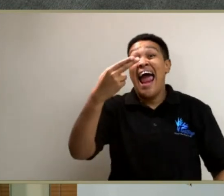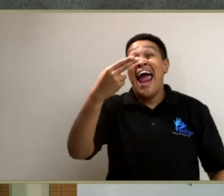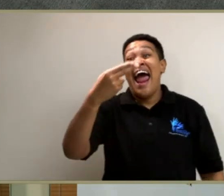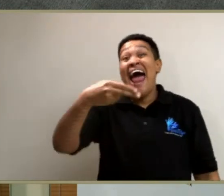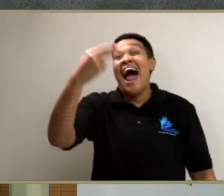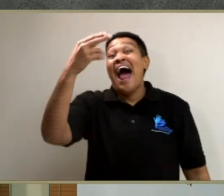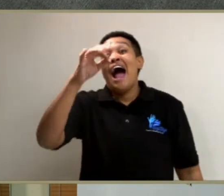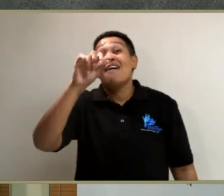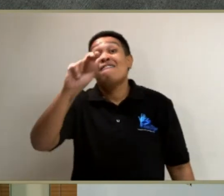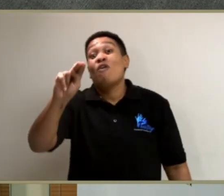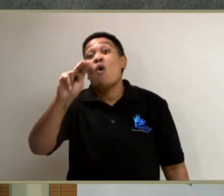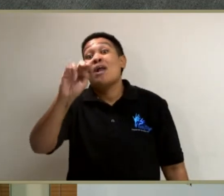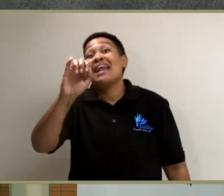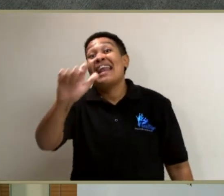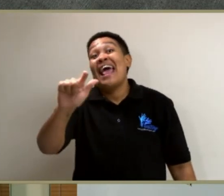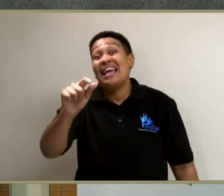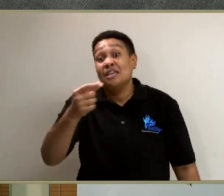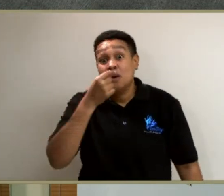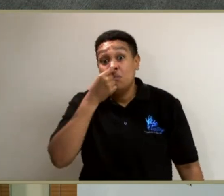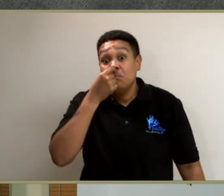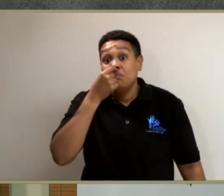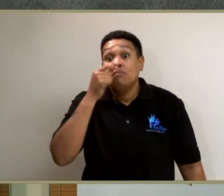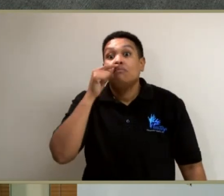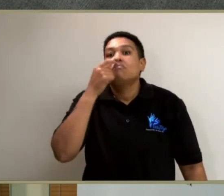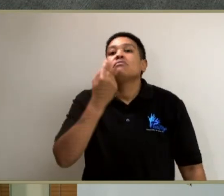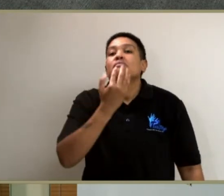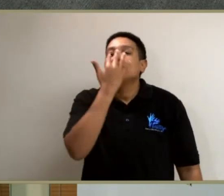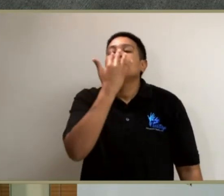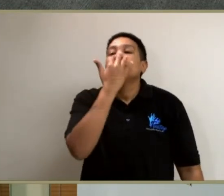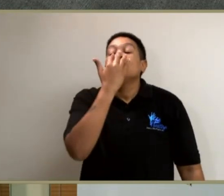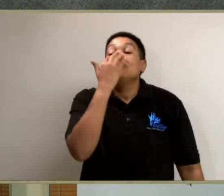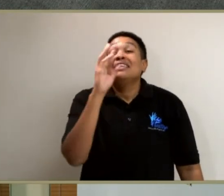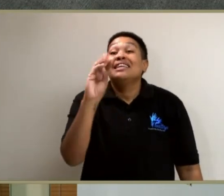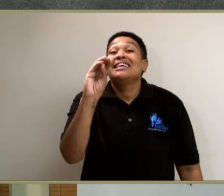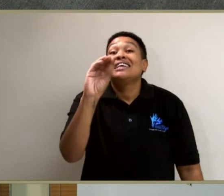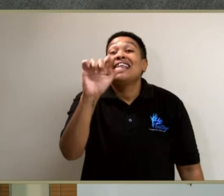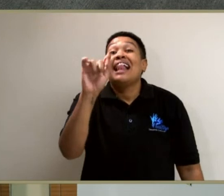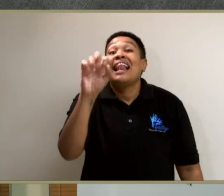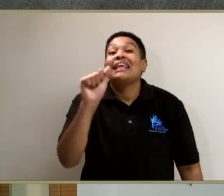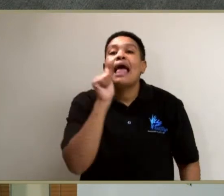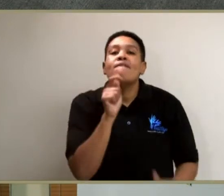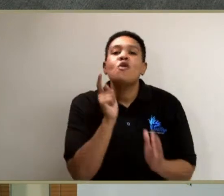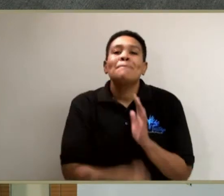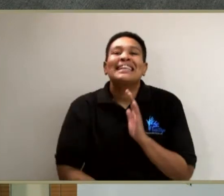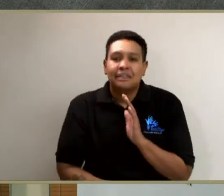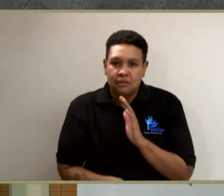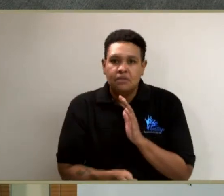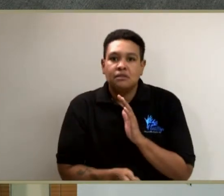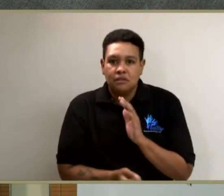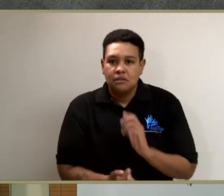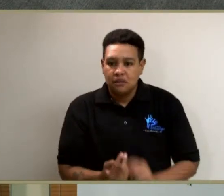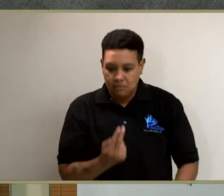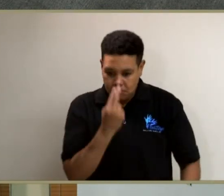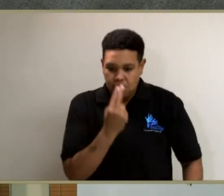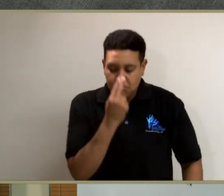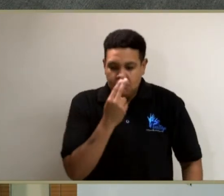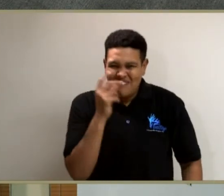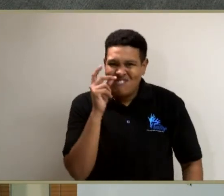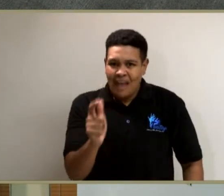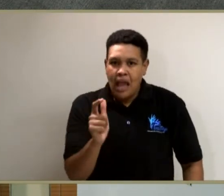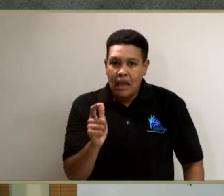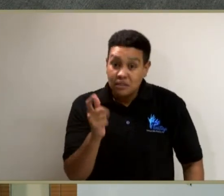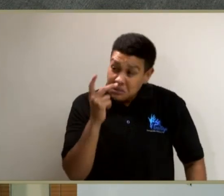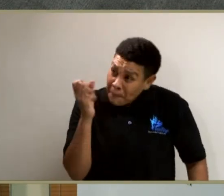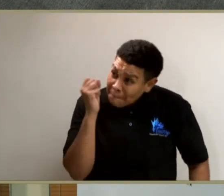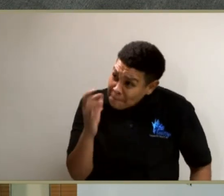nasal oxygen, they're demanding up to 60 liters of oxygen per minute. And we can see that the number of patients that are